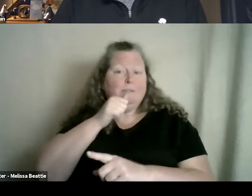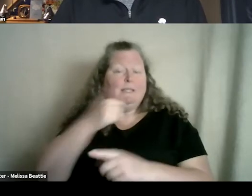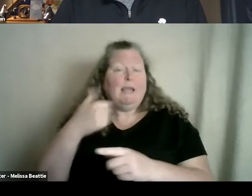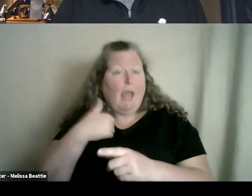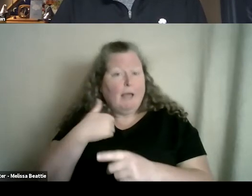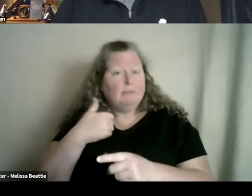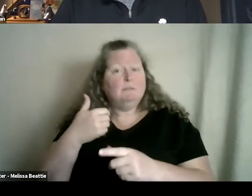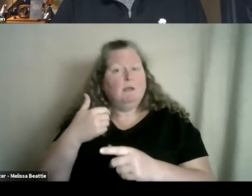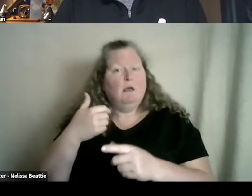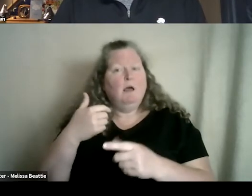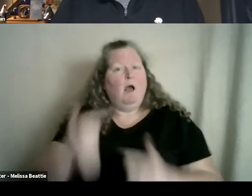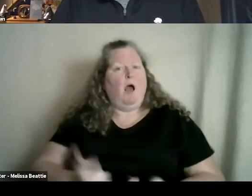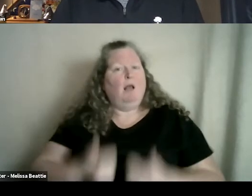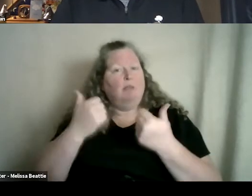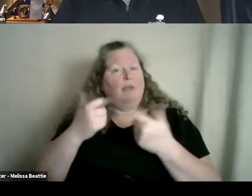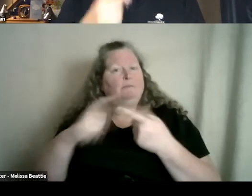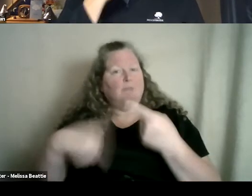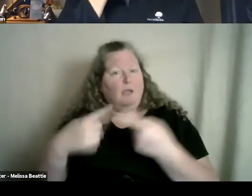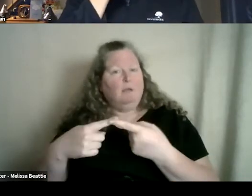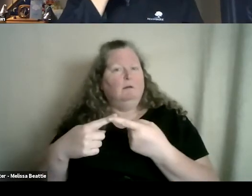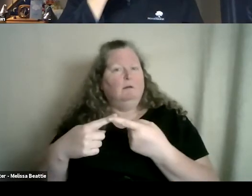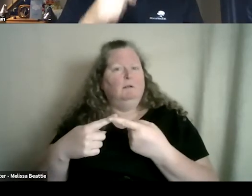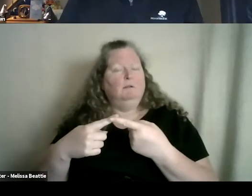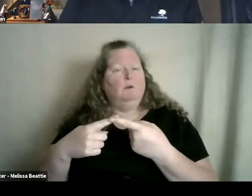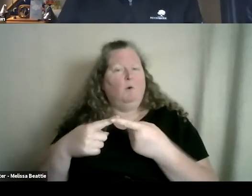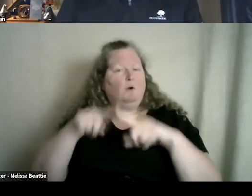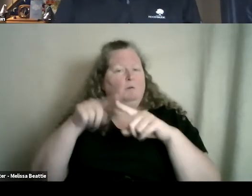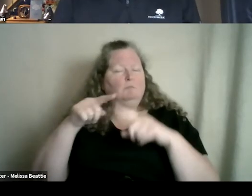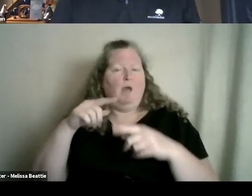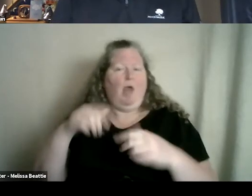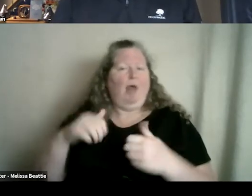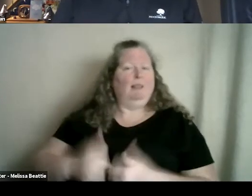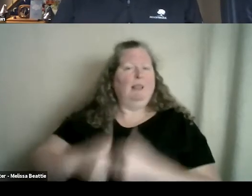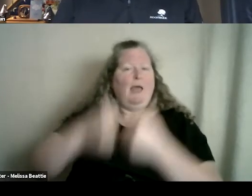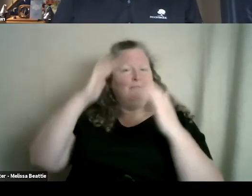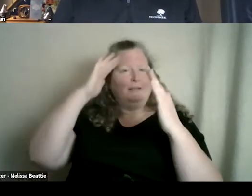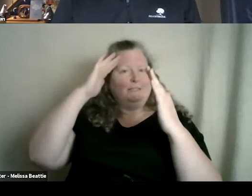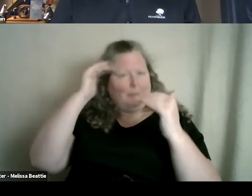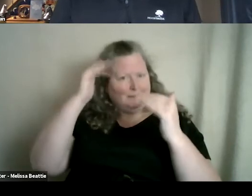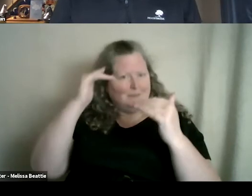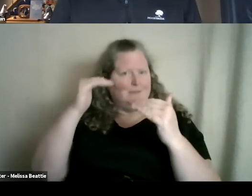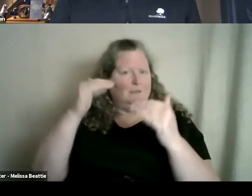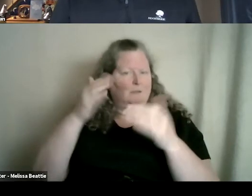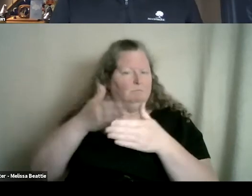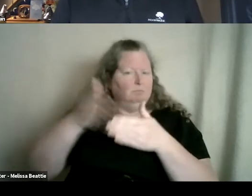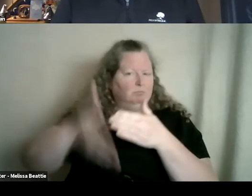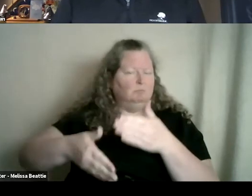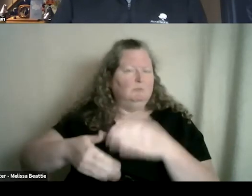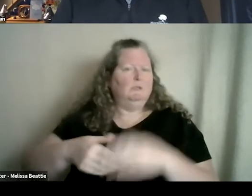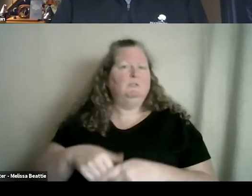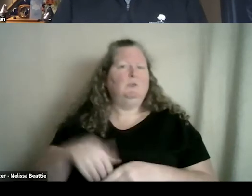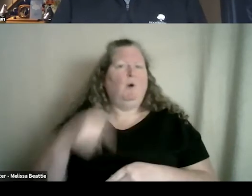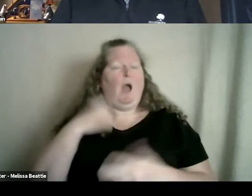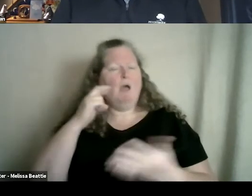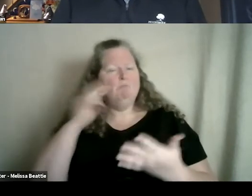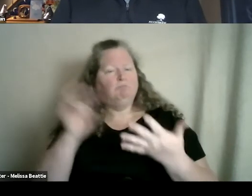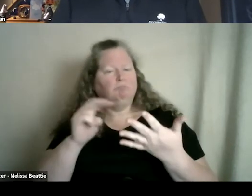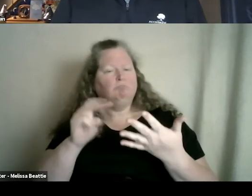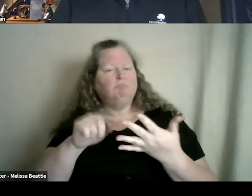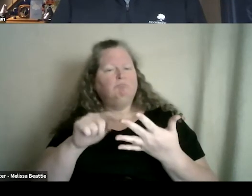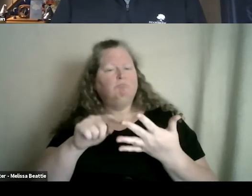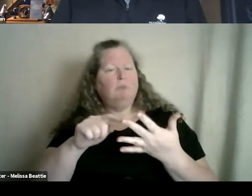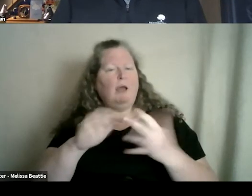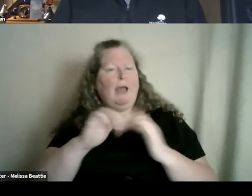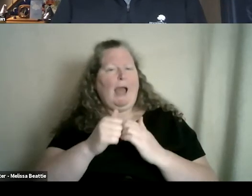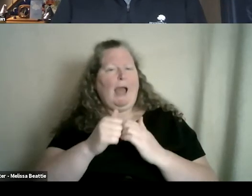life cycle. So I create this methodology where you read it through and you see how you can tag